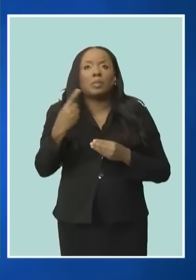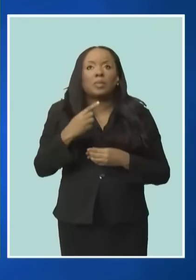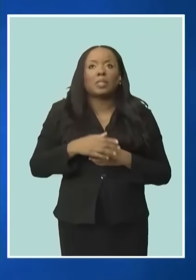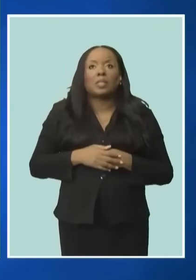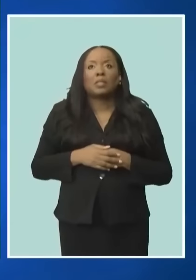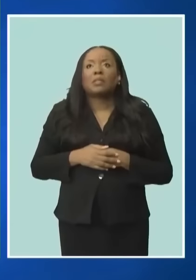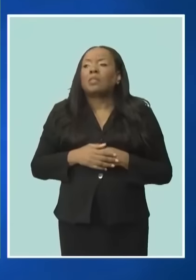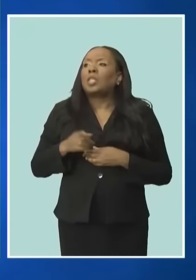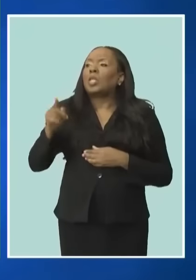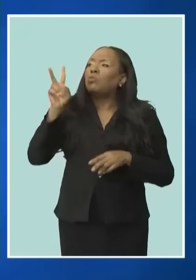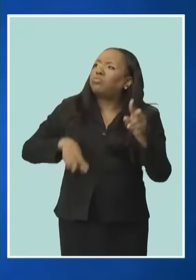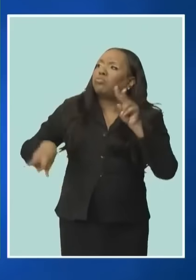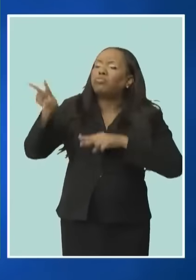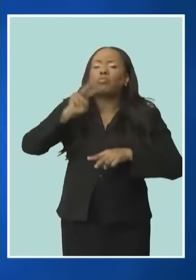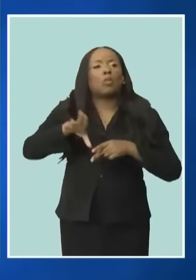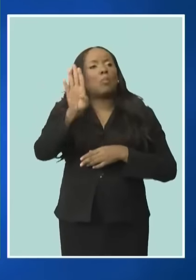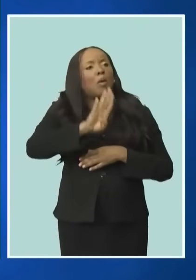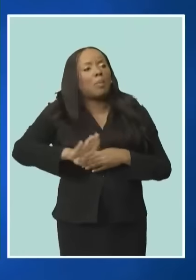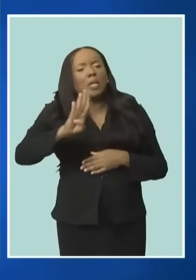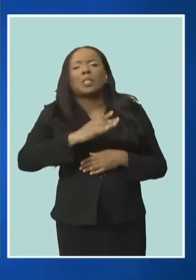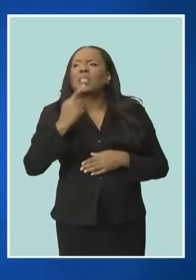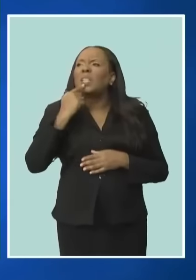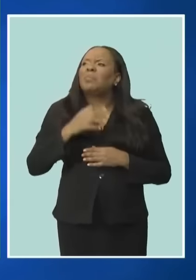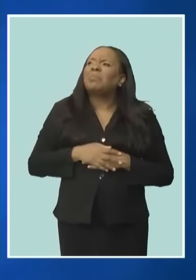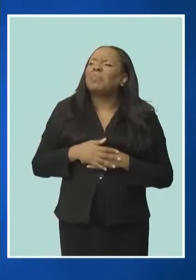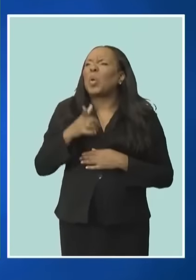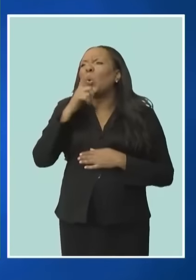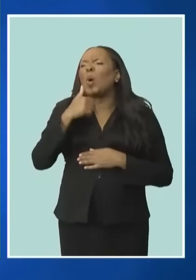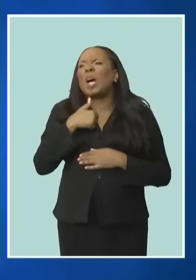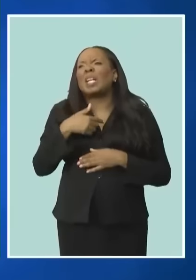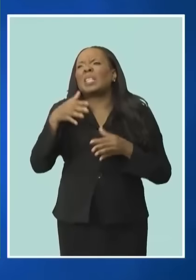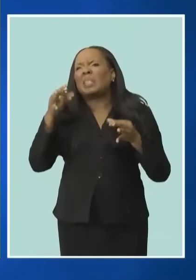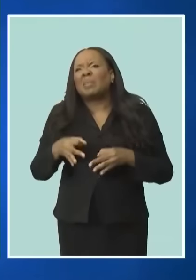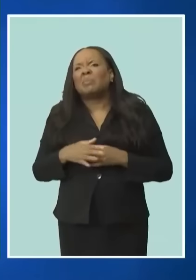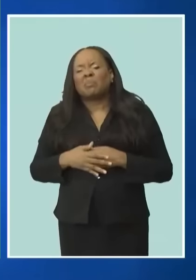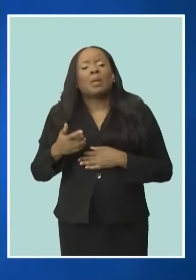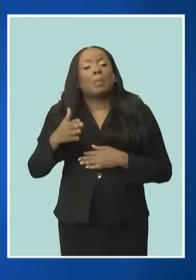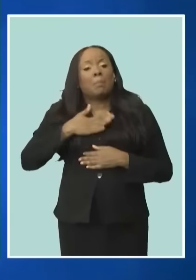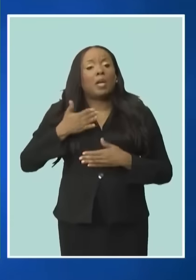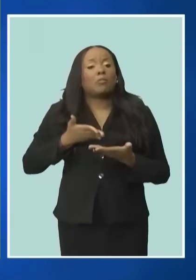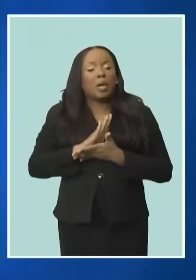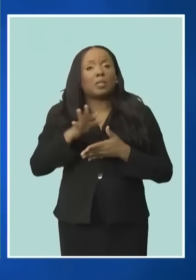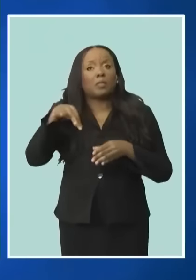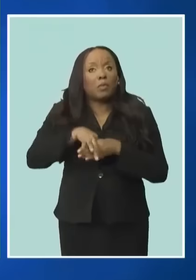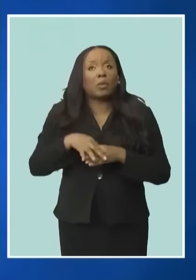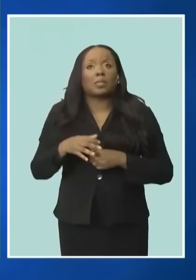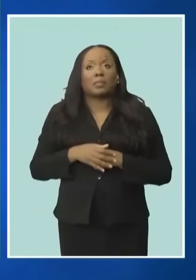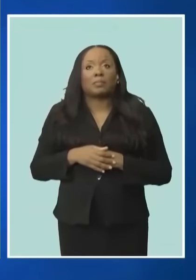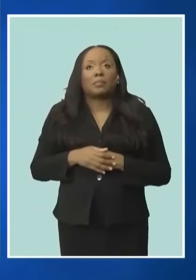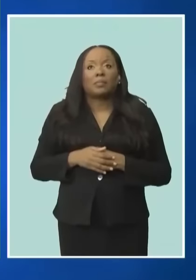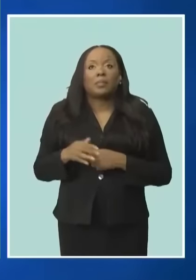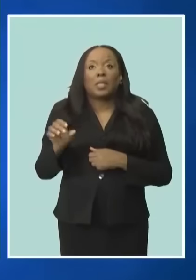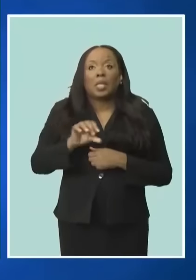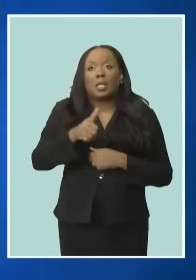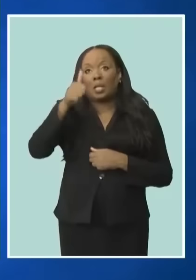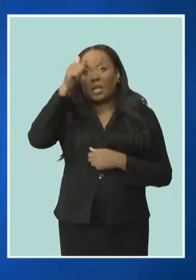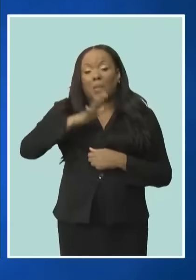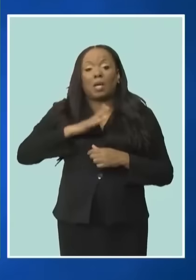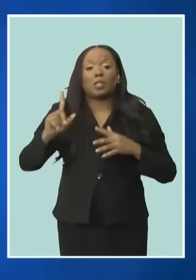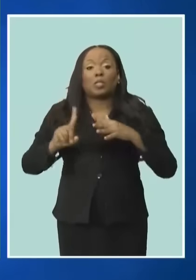you vote. But if you don't vote, you can't. You should say anything that may satisfy anything. Selwyn Boyce was at Gordon Greenwich Primary School early to cast his